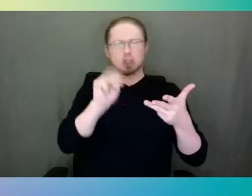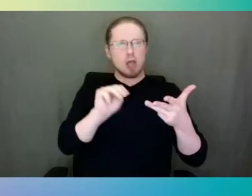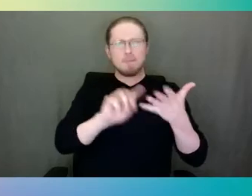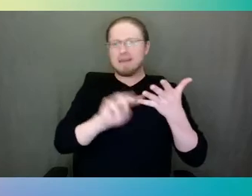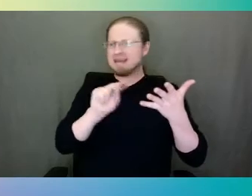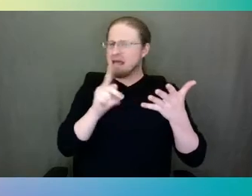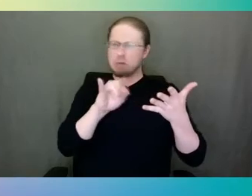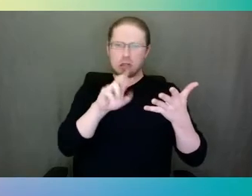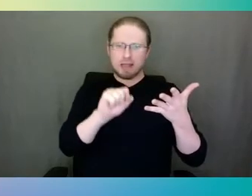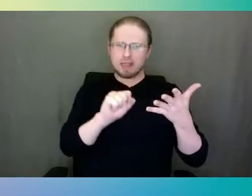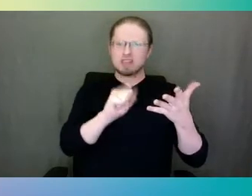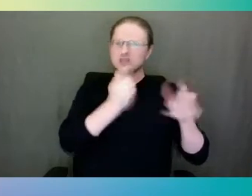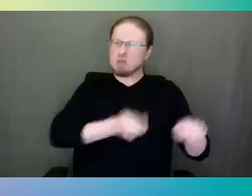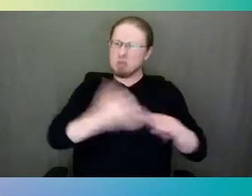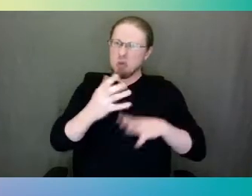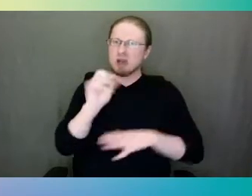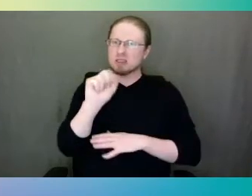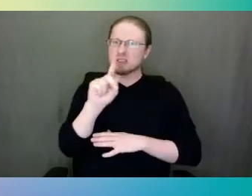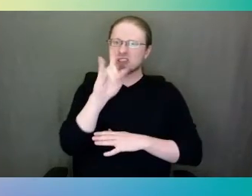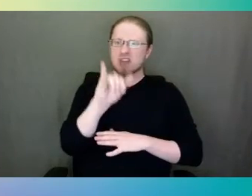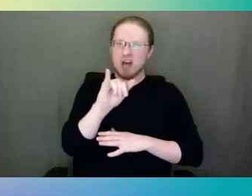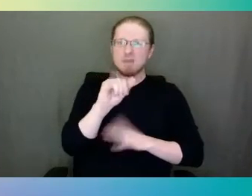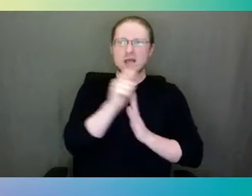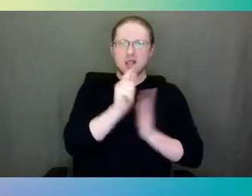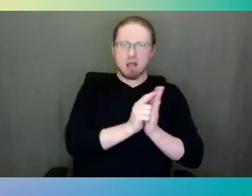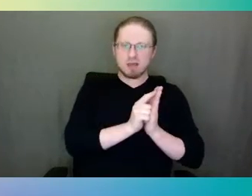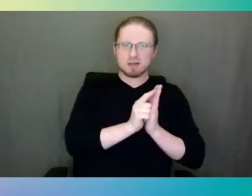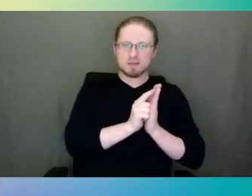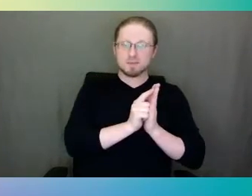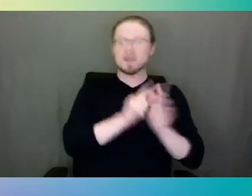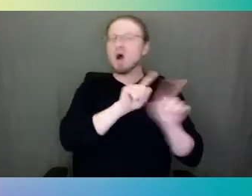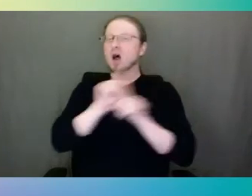Industrialization begins in the late 1700s.